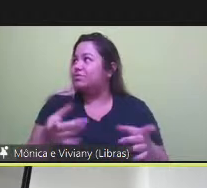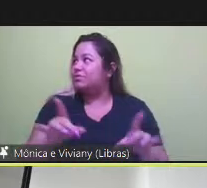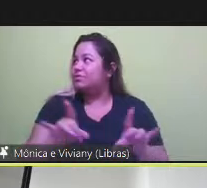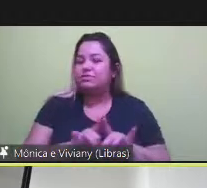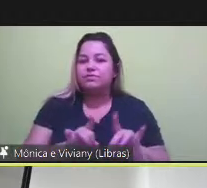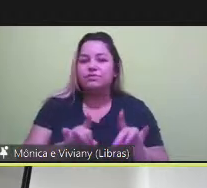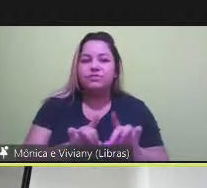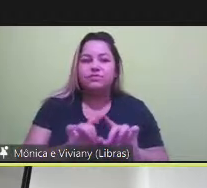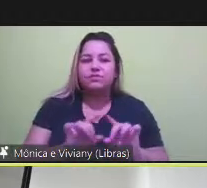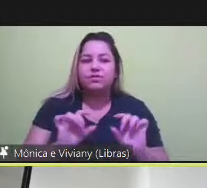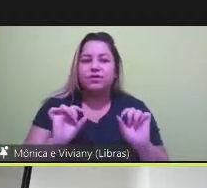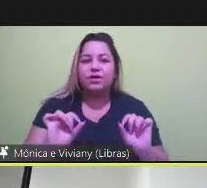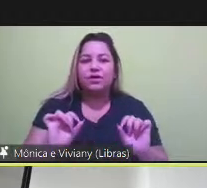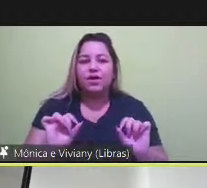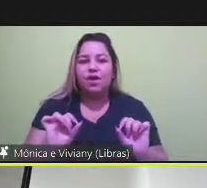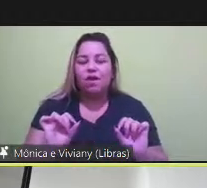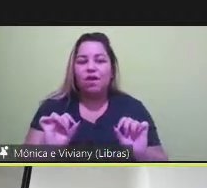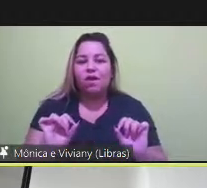of